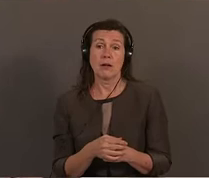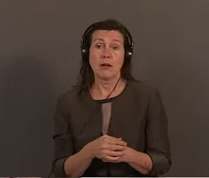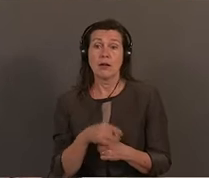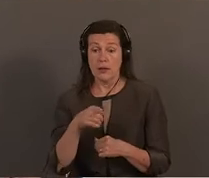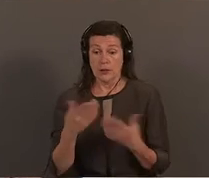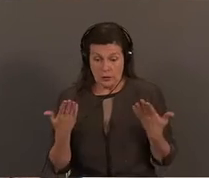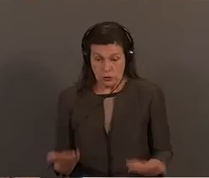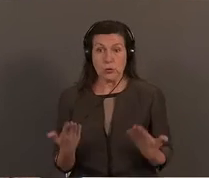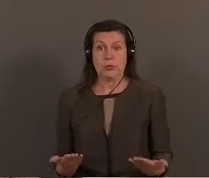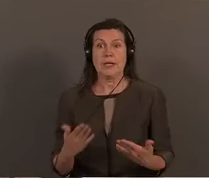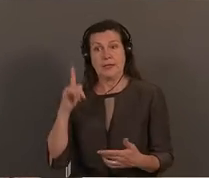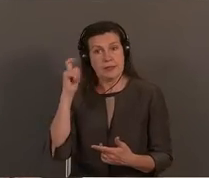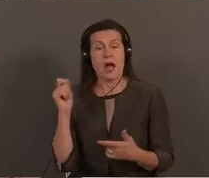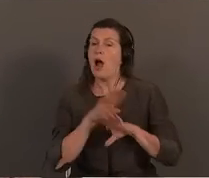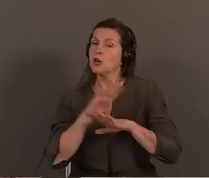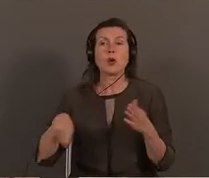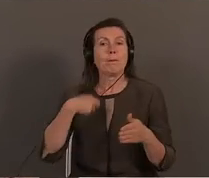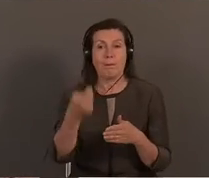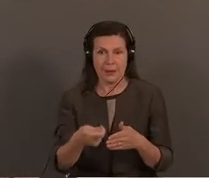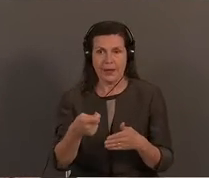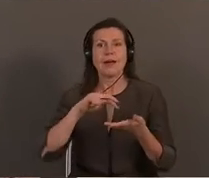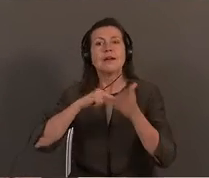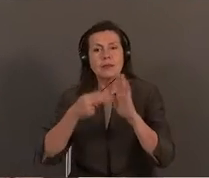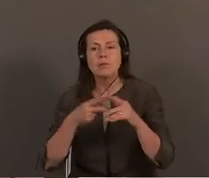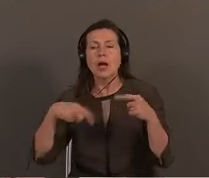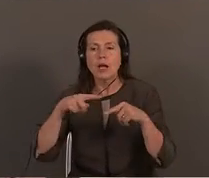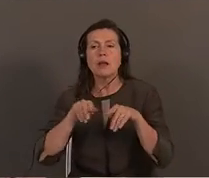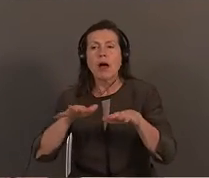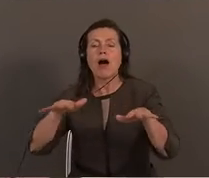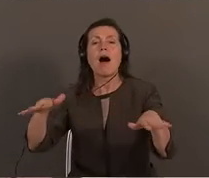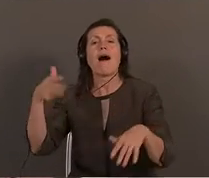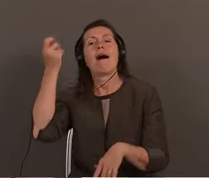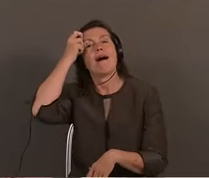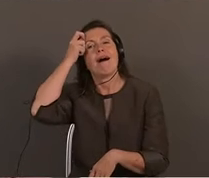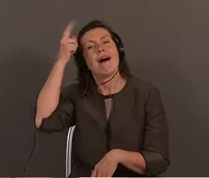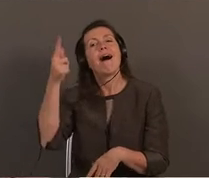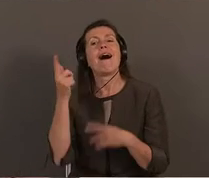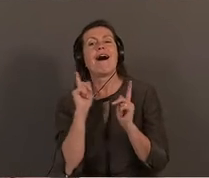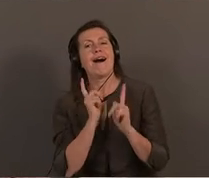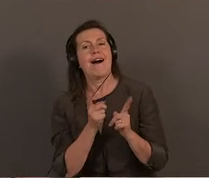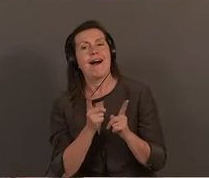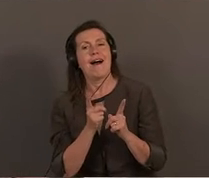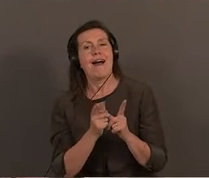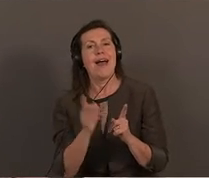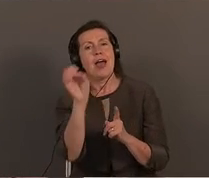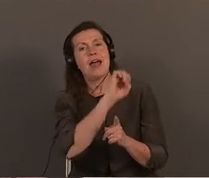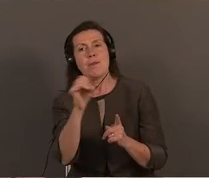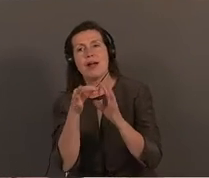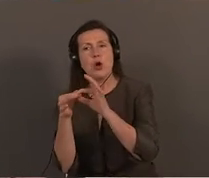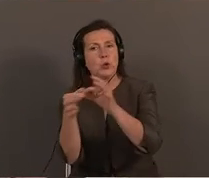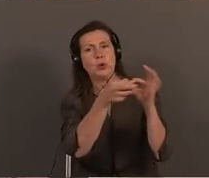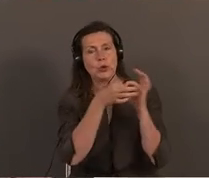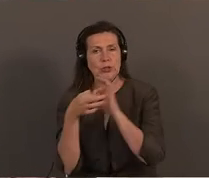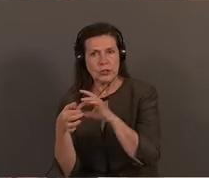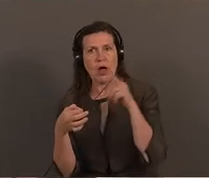today, then people are able to understand that, oh yes, this European Union is dealing